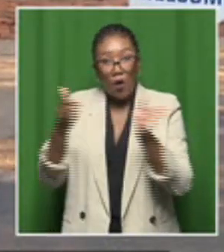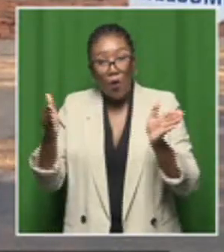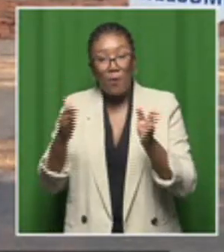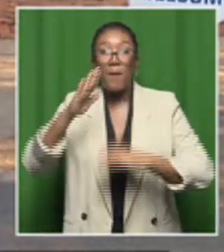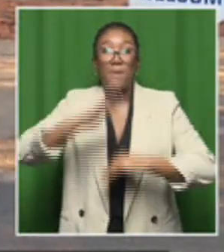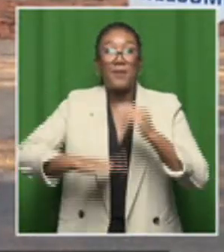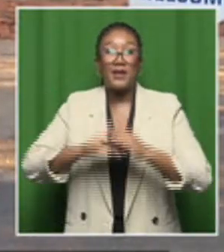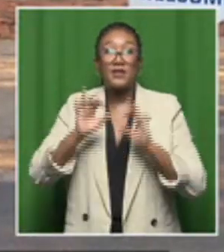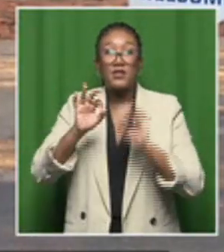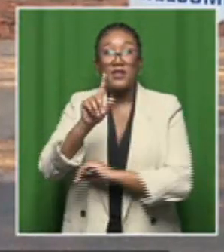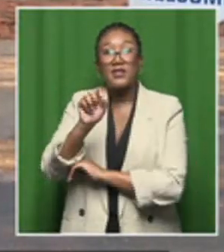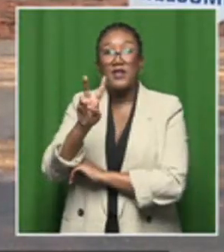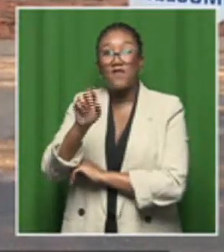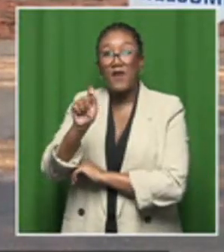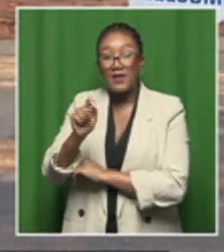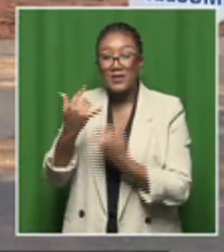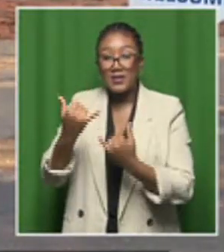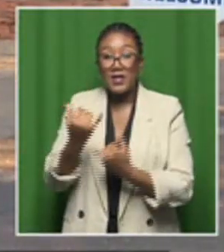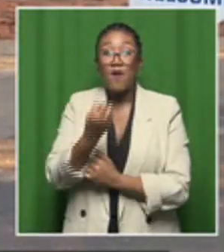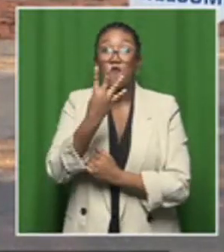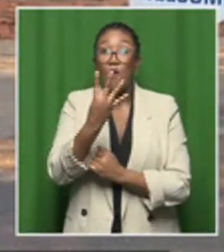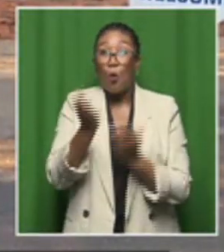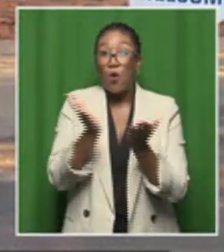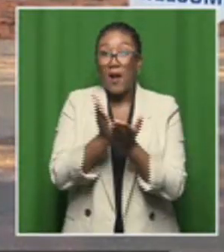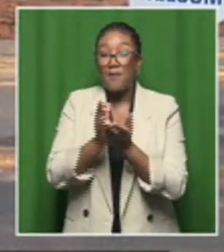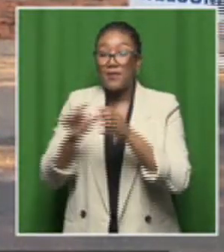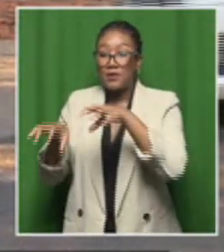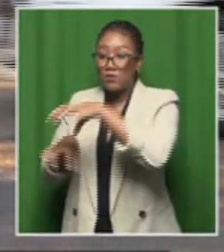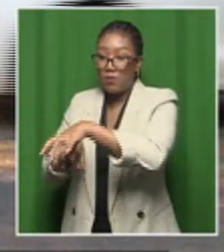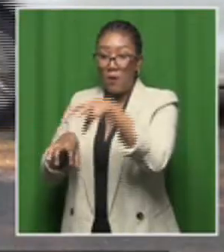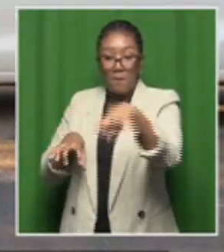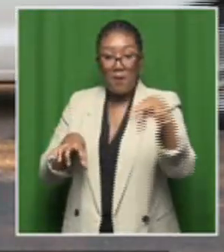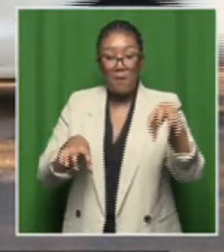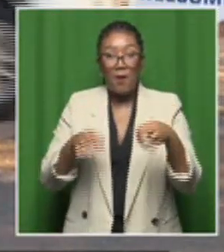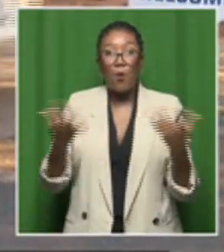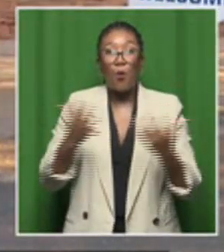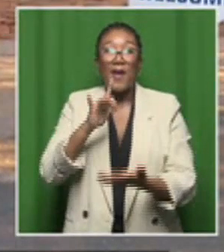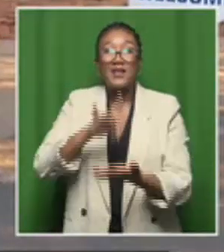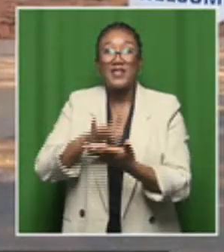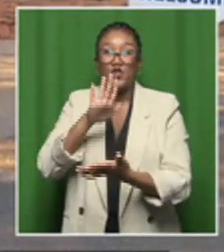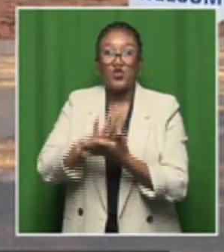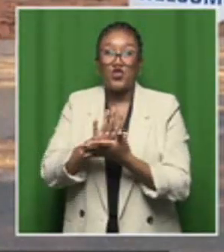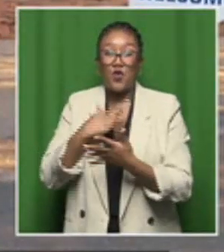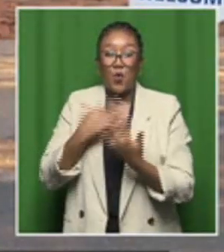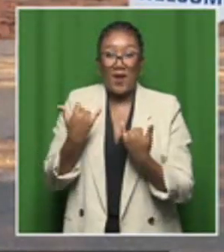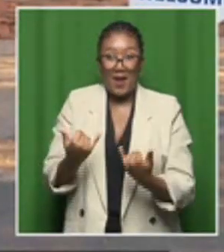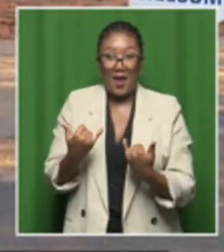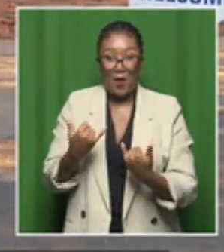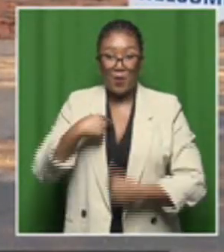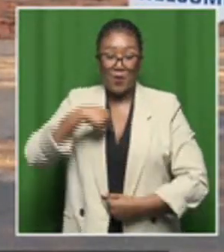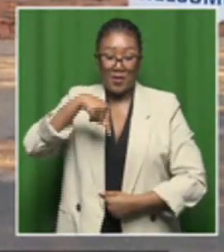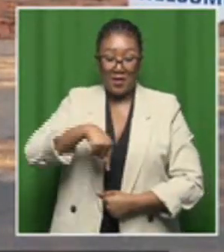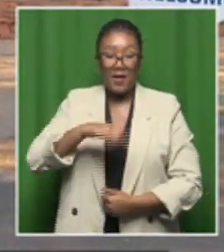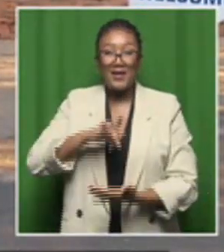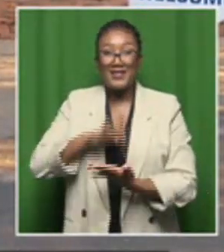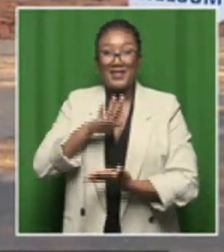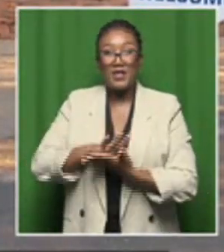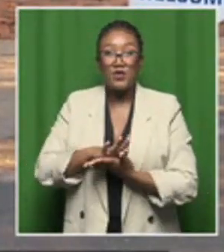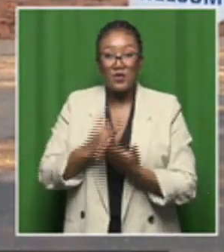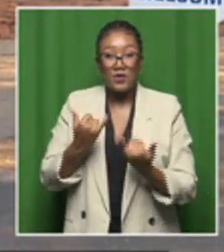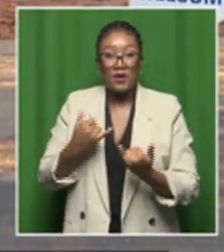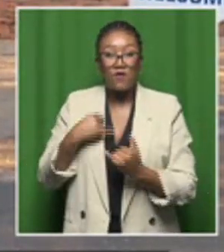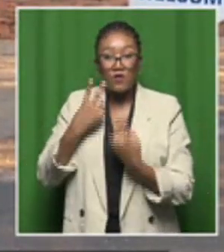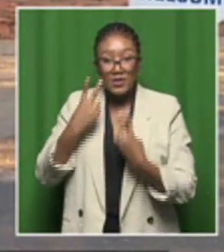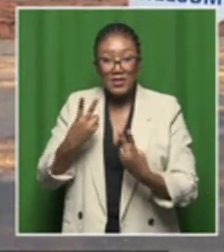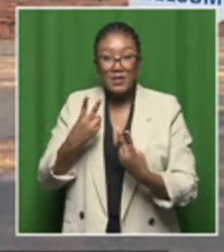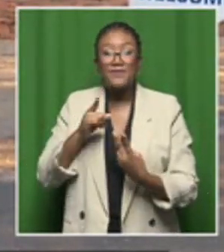there are 4 campuses. We are broadcasting from the Centurion Campus. We'll stay here this morning just to highlight a couple of the courses that they